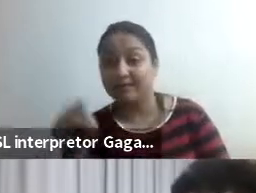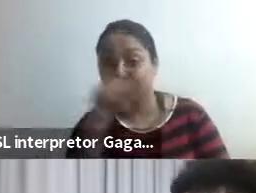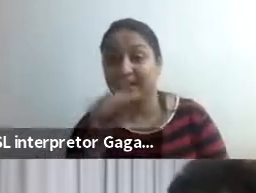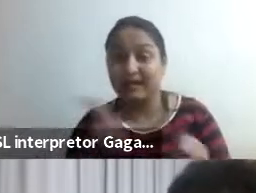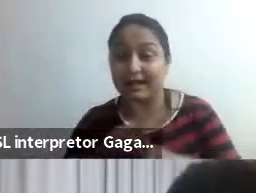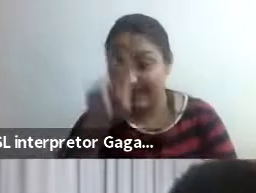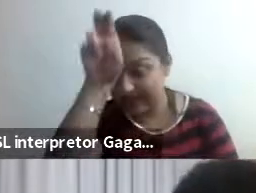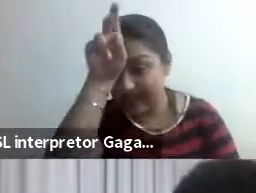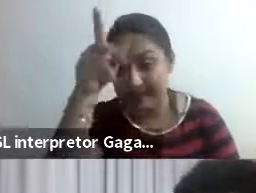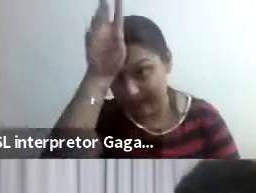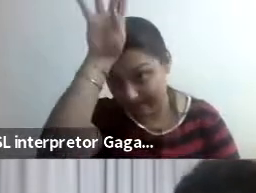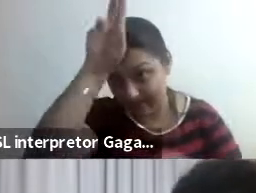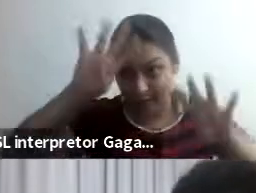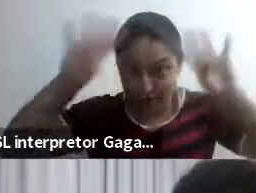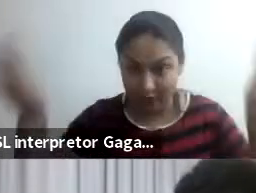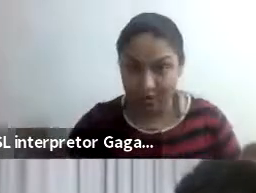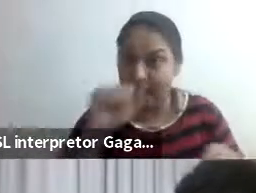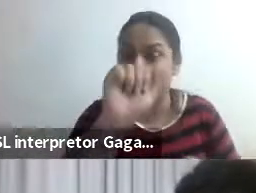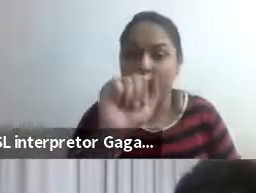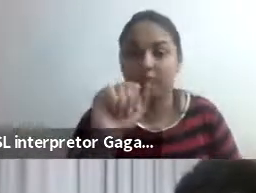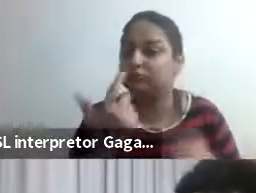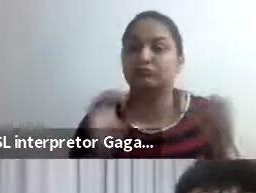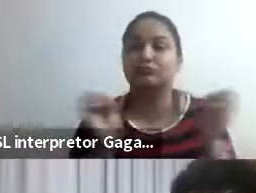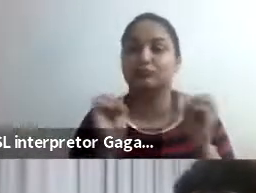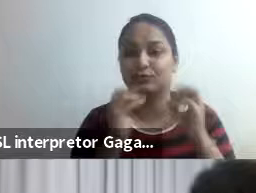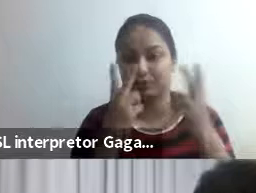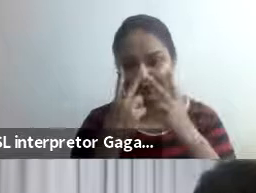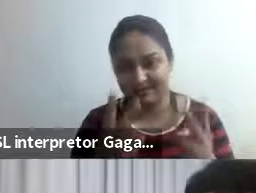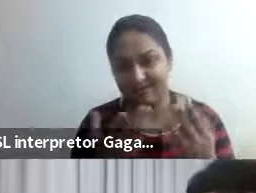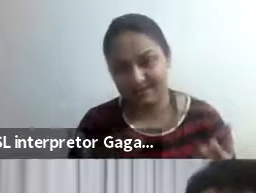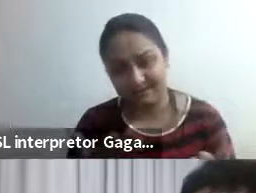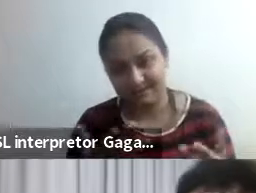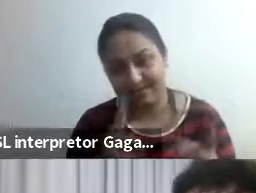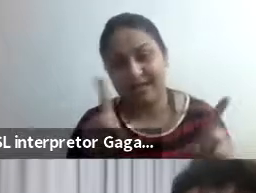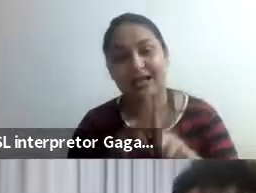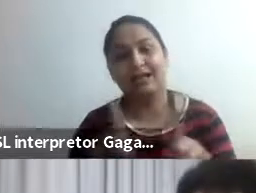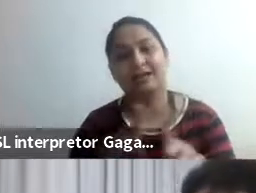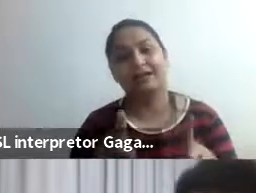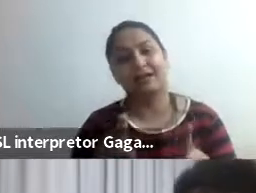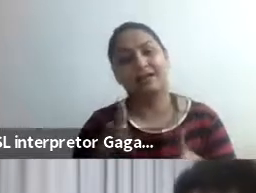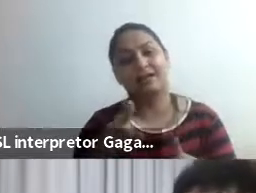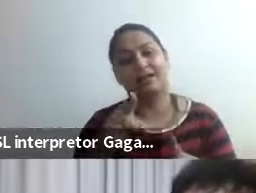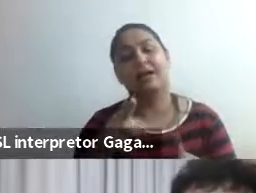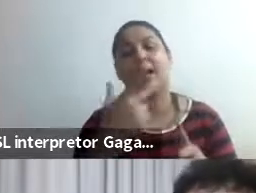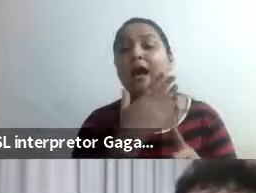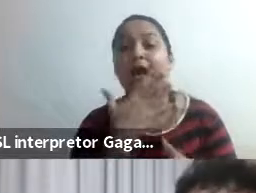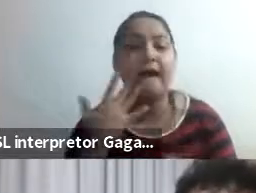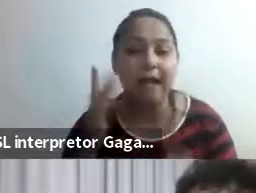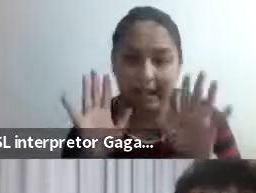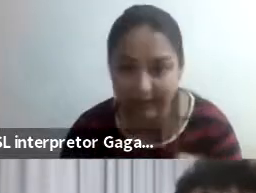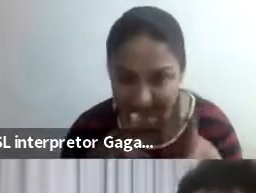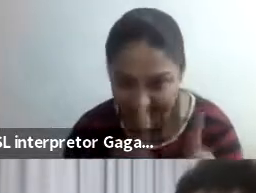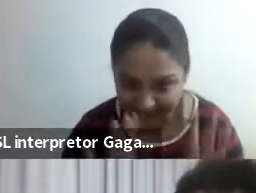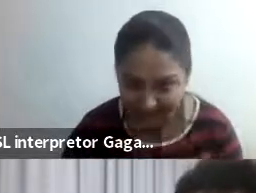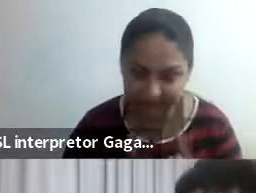peacock, also don't have their characteristic patterns. You know, they are also they're also a block of color,